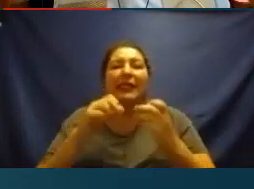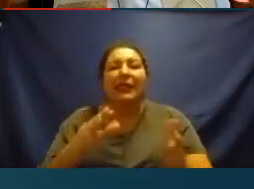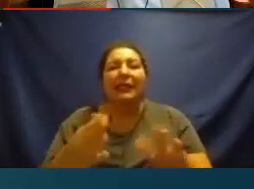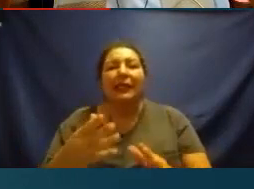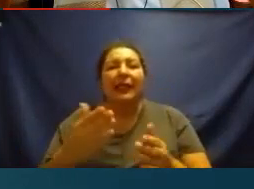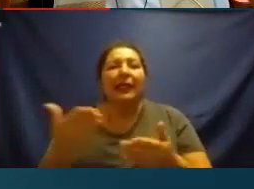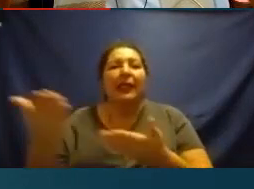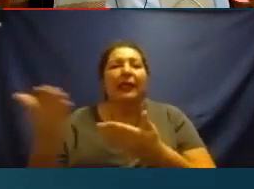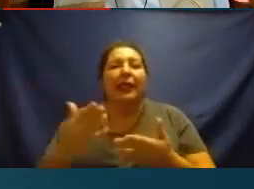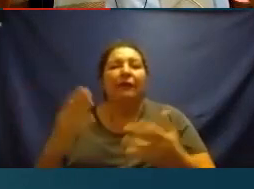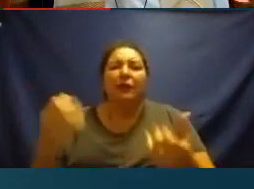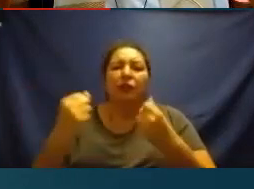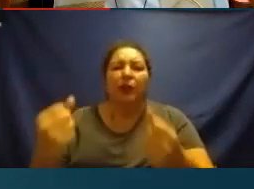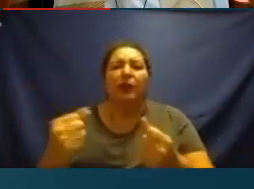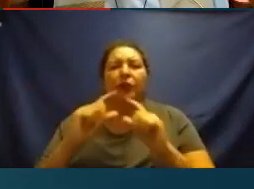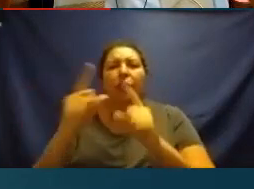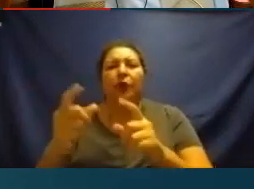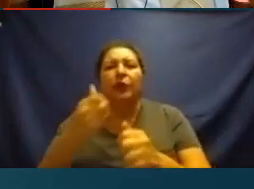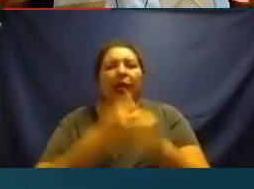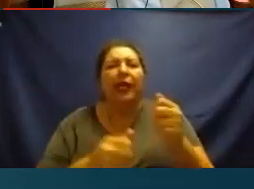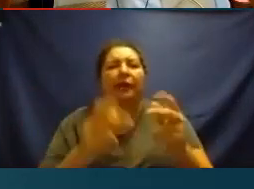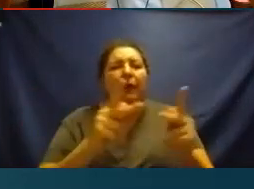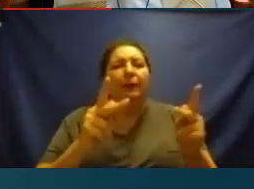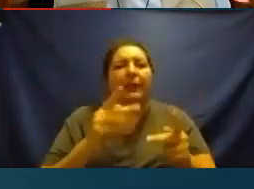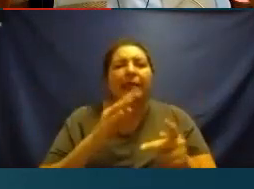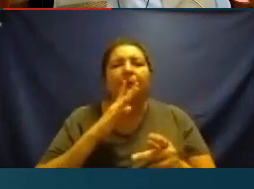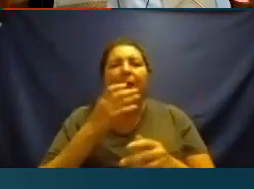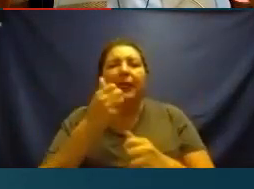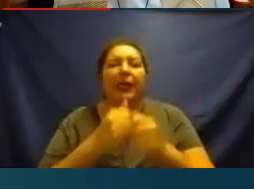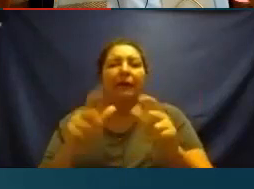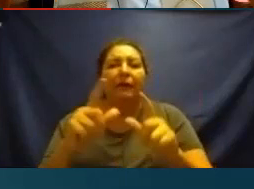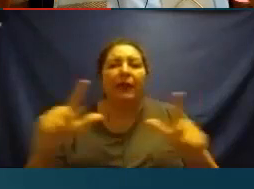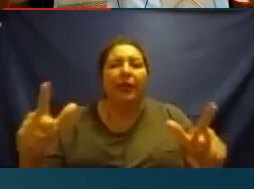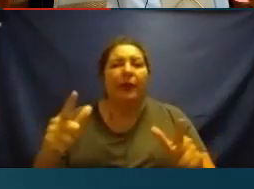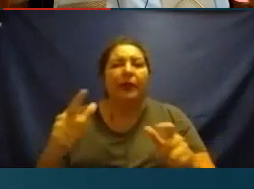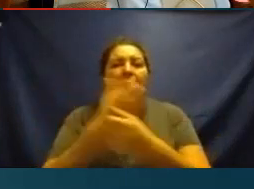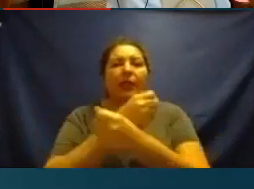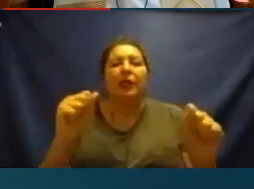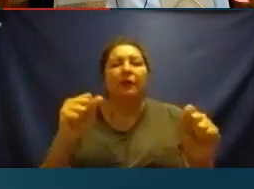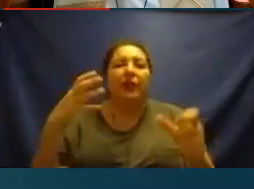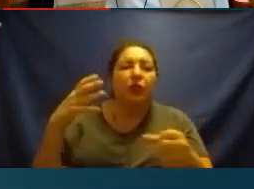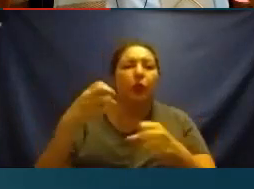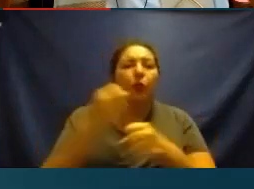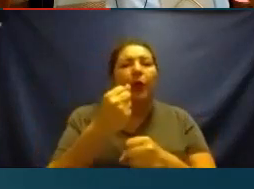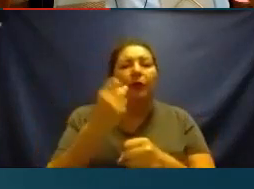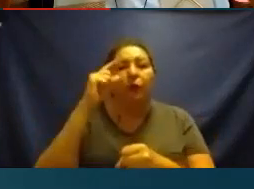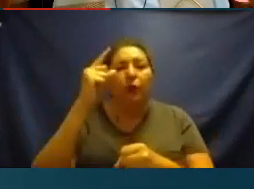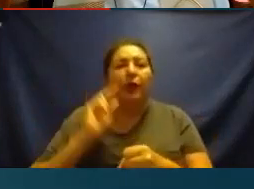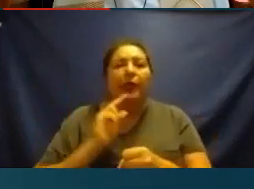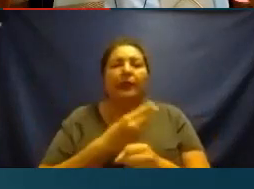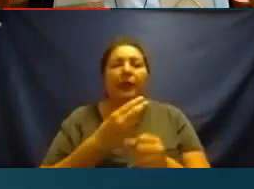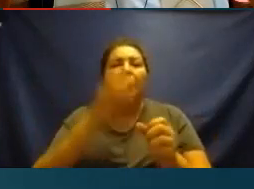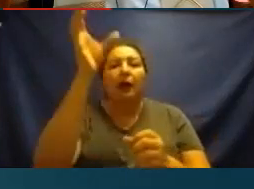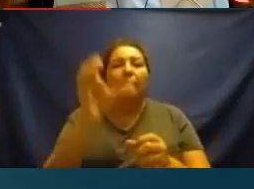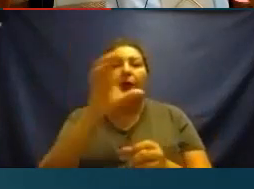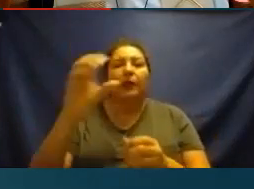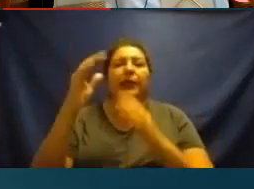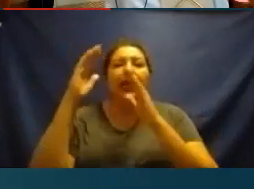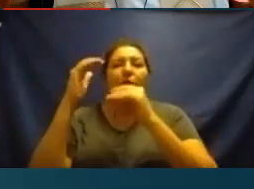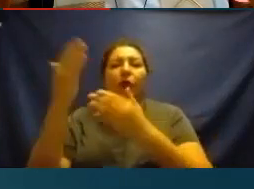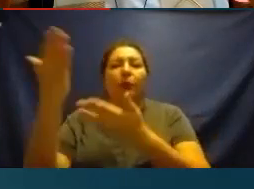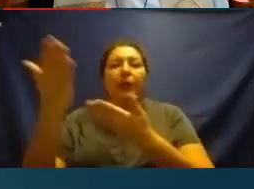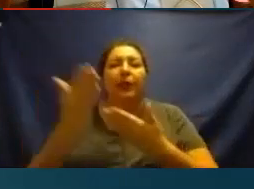and to speak in every language the salvation won for us upon the cross and the hope granted to us of life